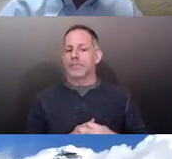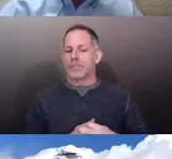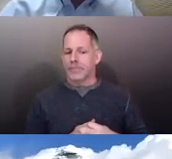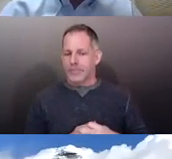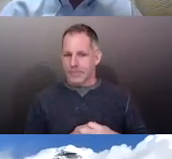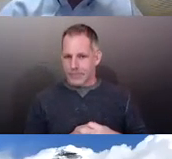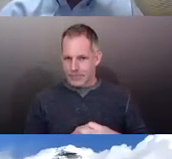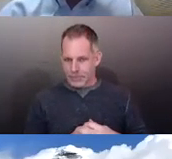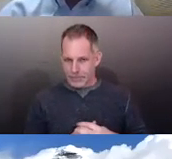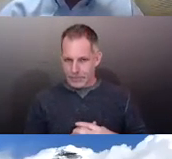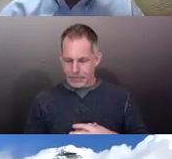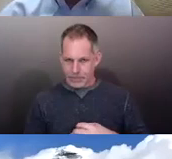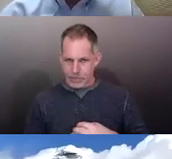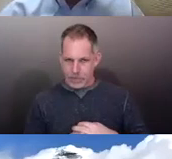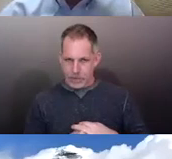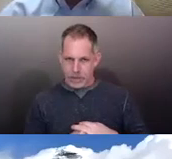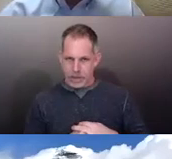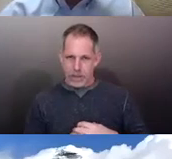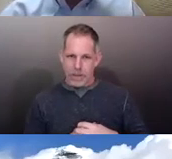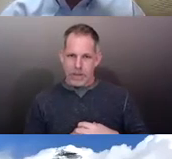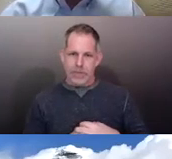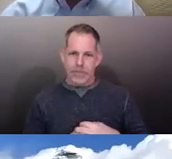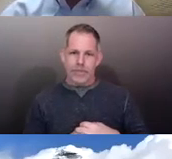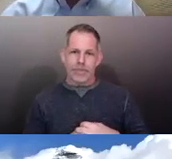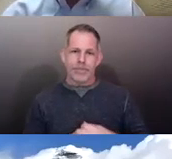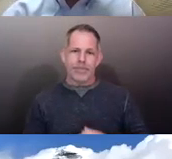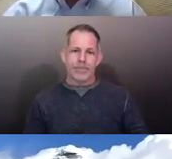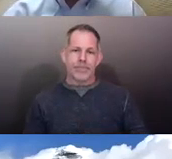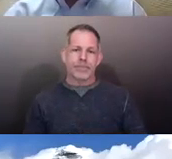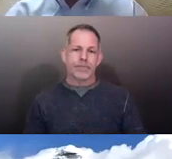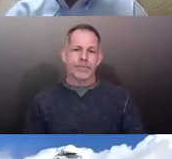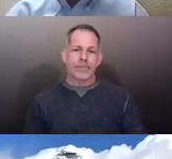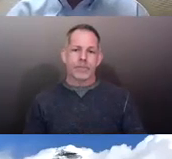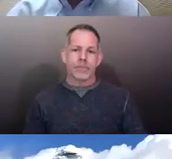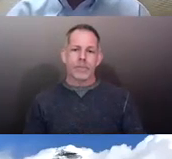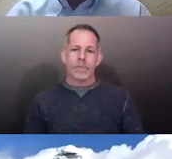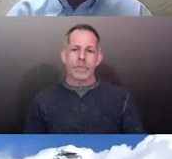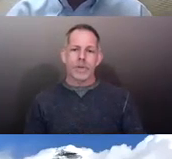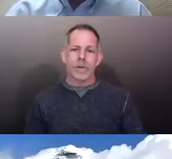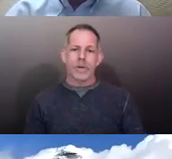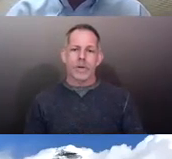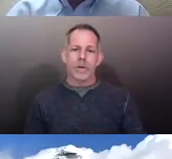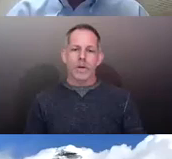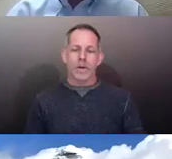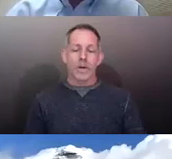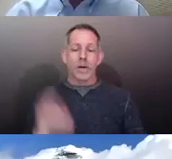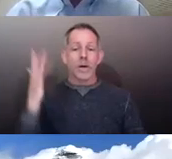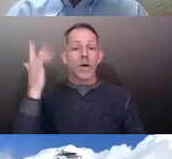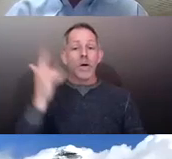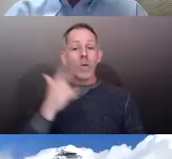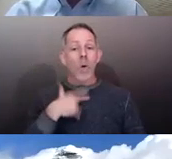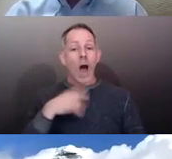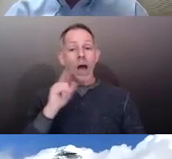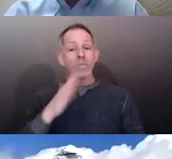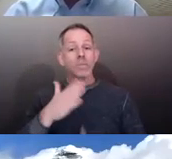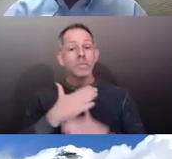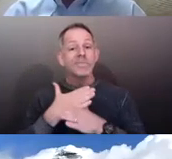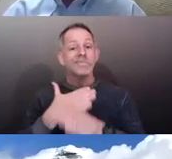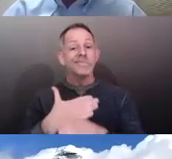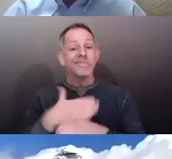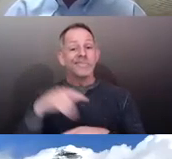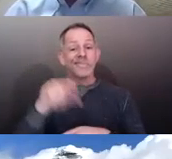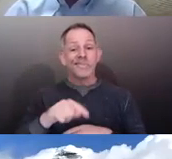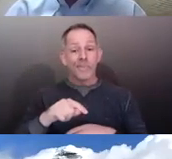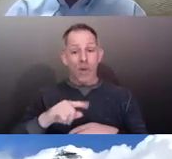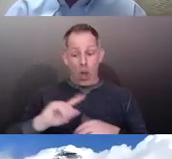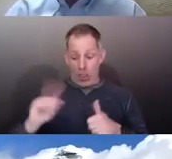This takes me to why we're doing all this. You may recall back in the first wave, it was the hospital surge